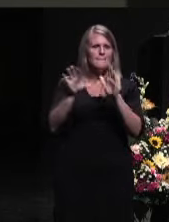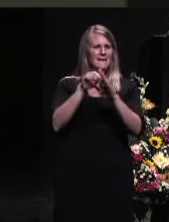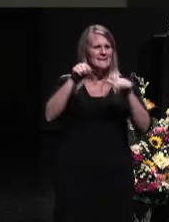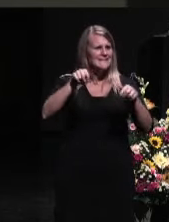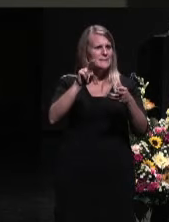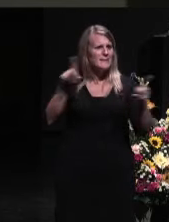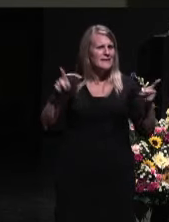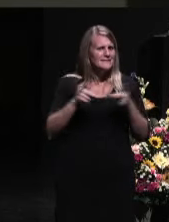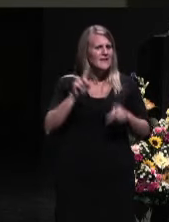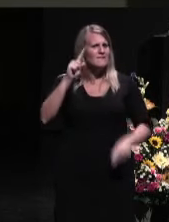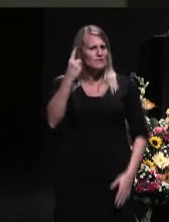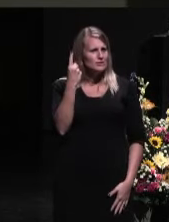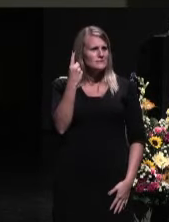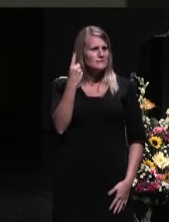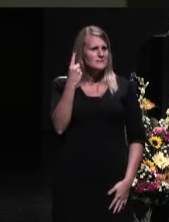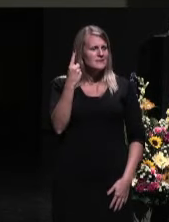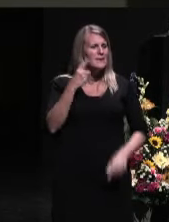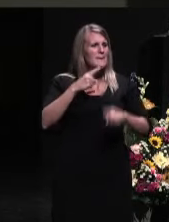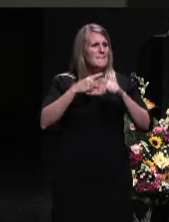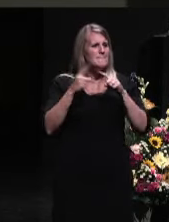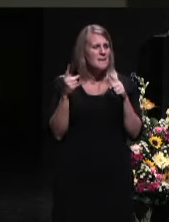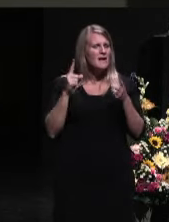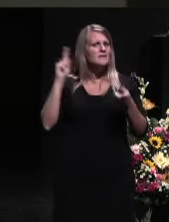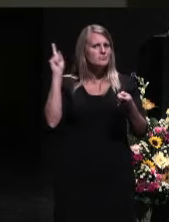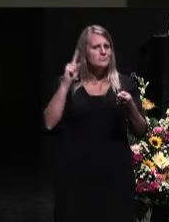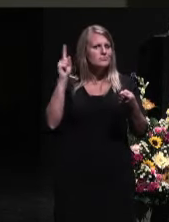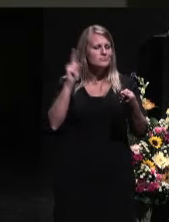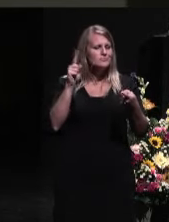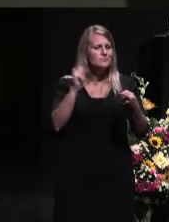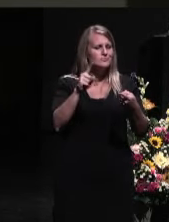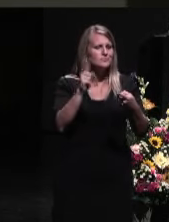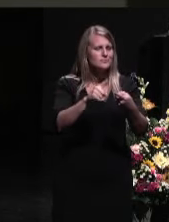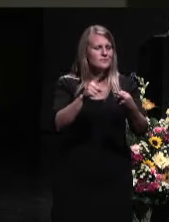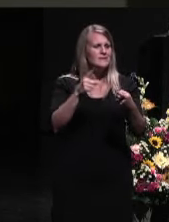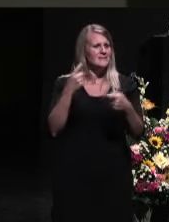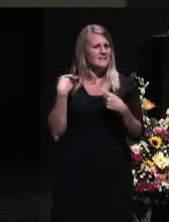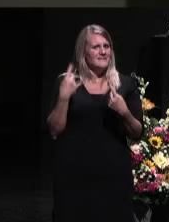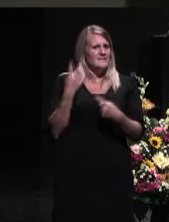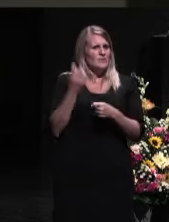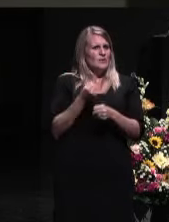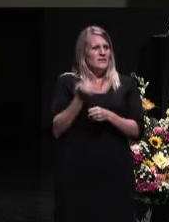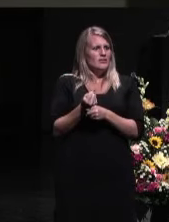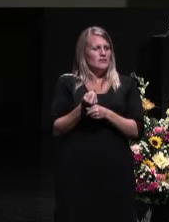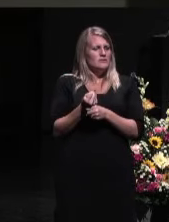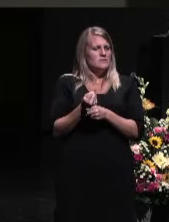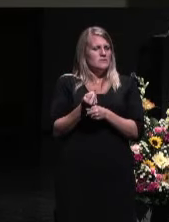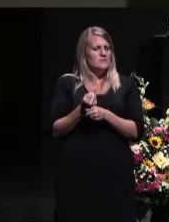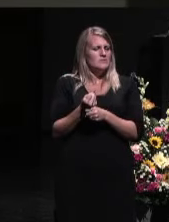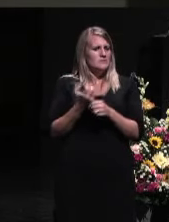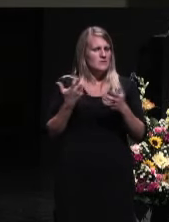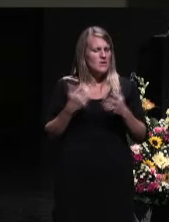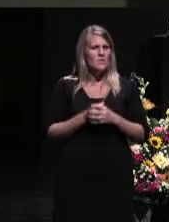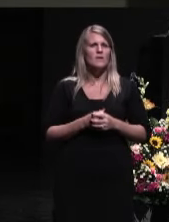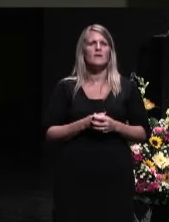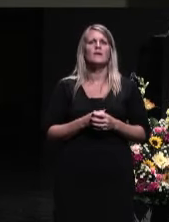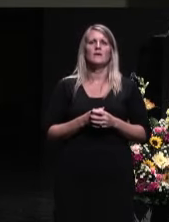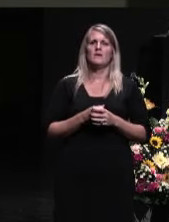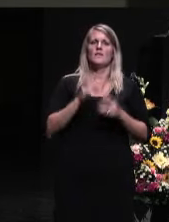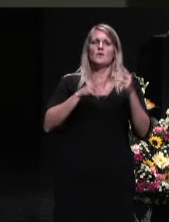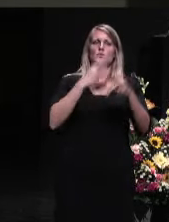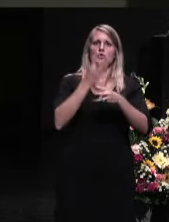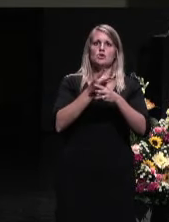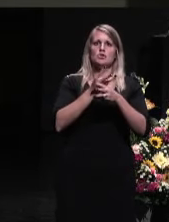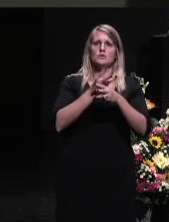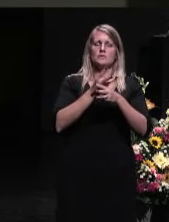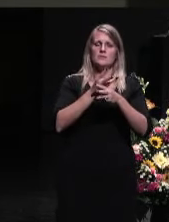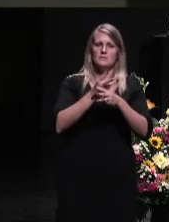That number has gone up every year since we've been measuring it for the last 4 years. And think about when the world becomes where 95